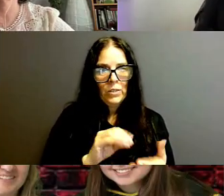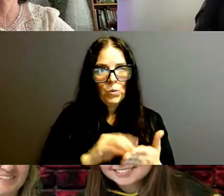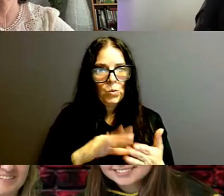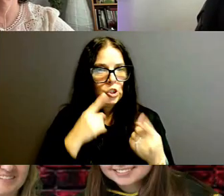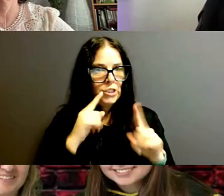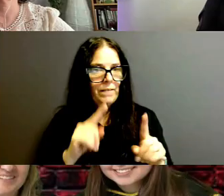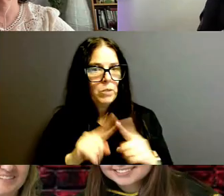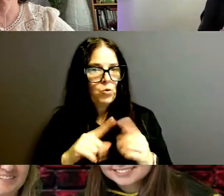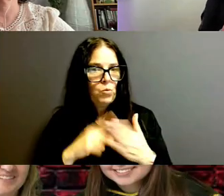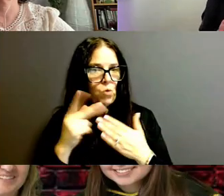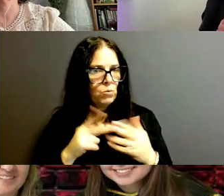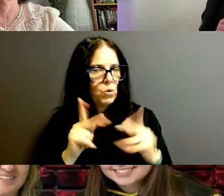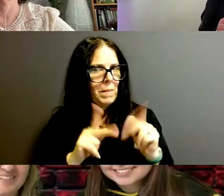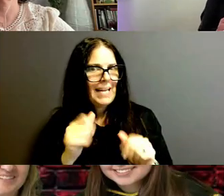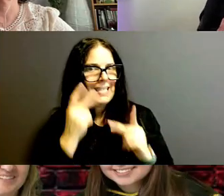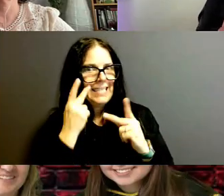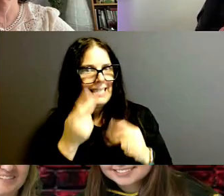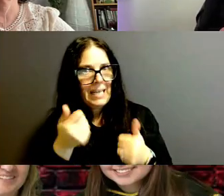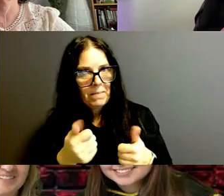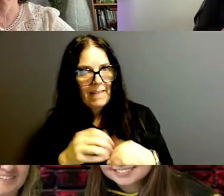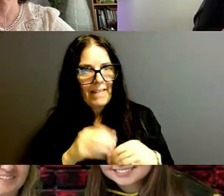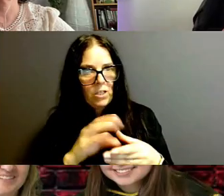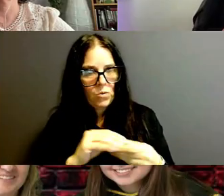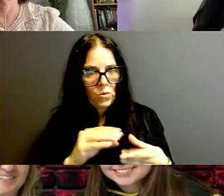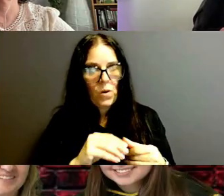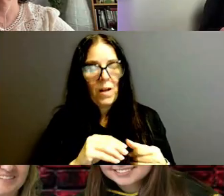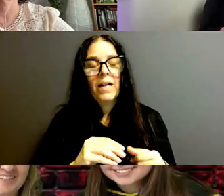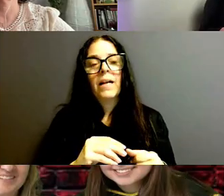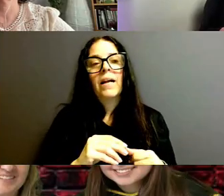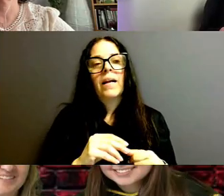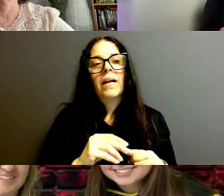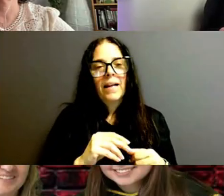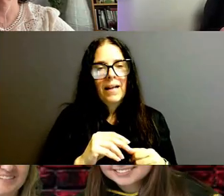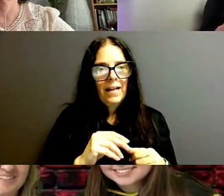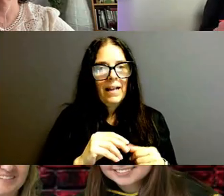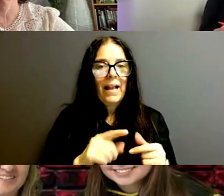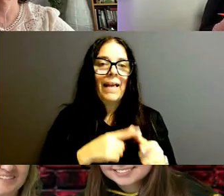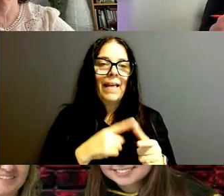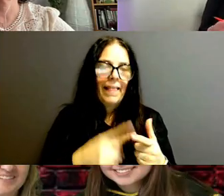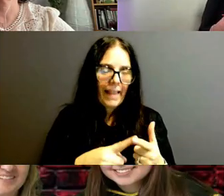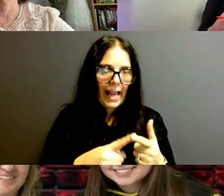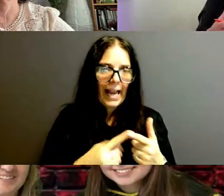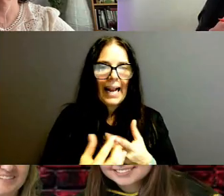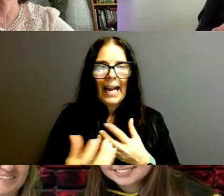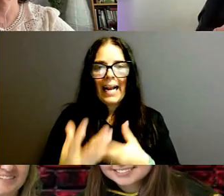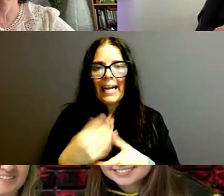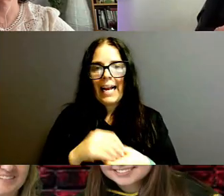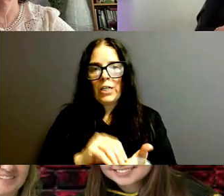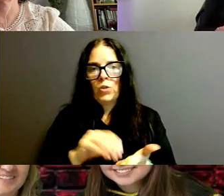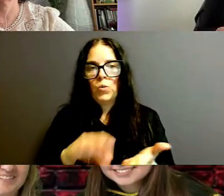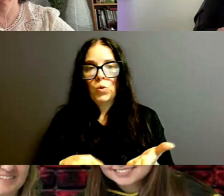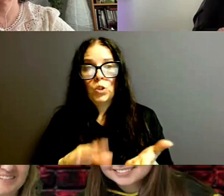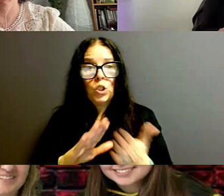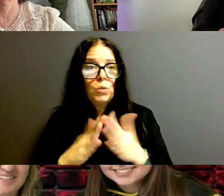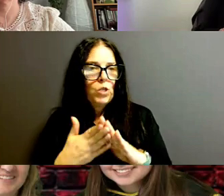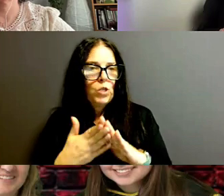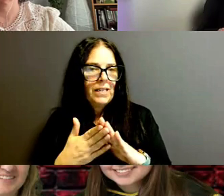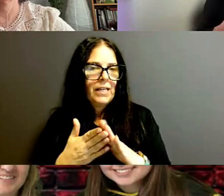in the stories. And again, engaging the community through interactive content. So